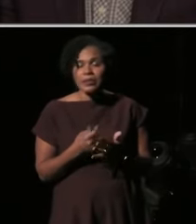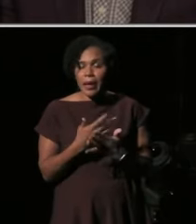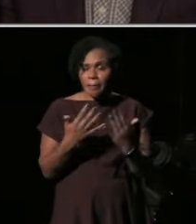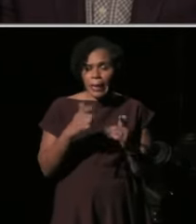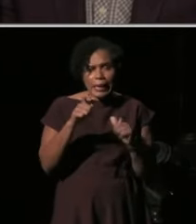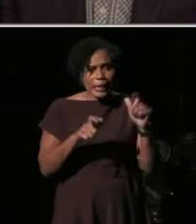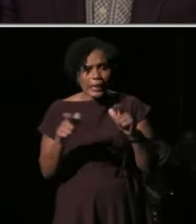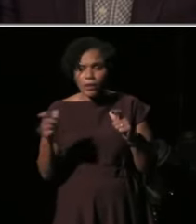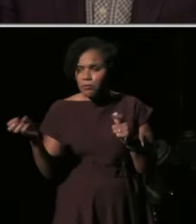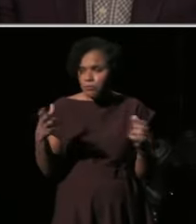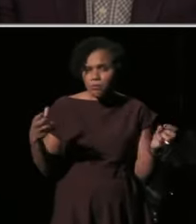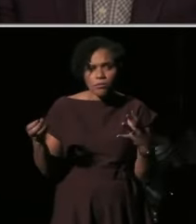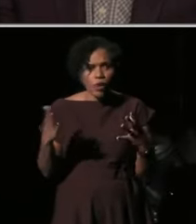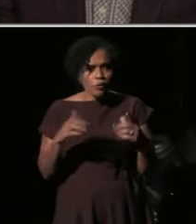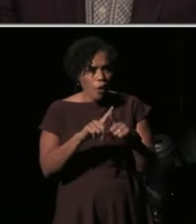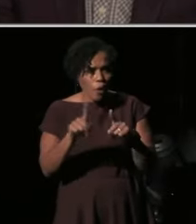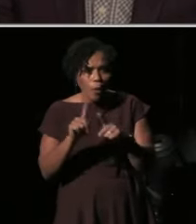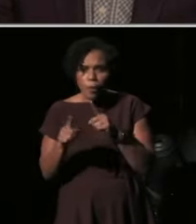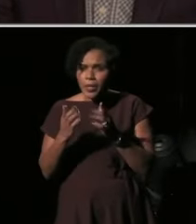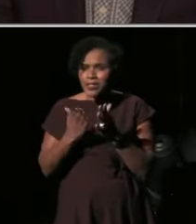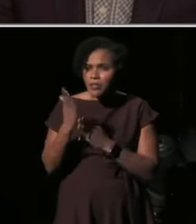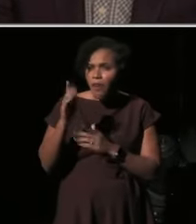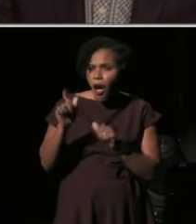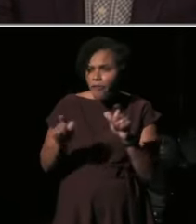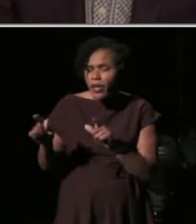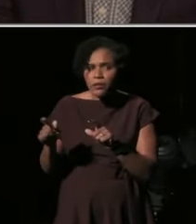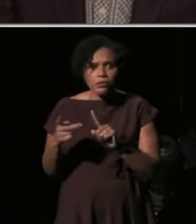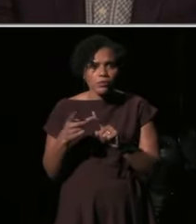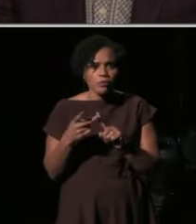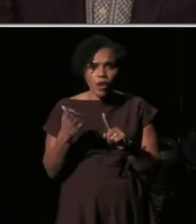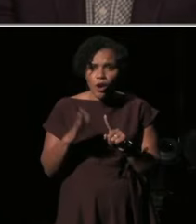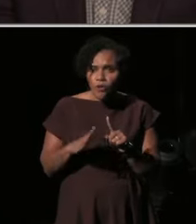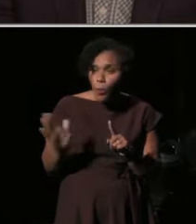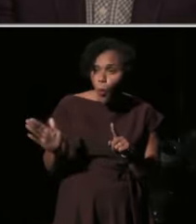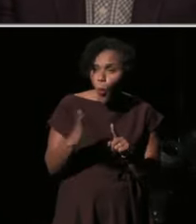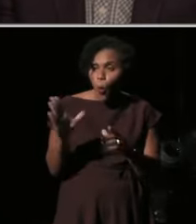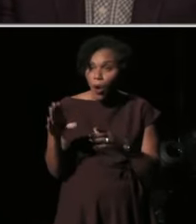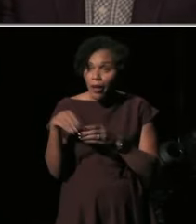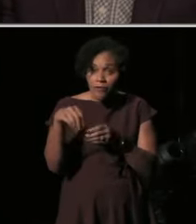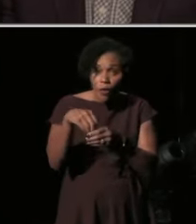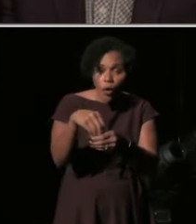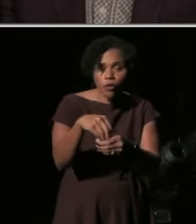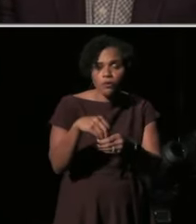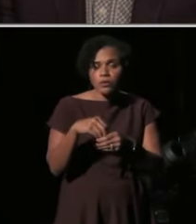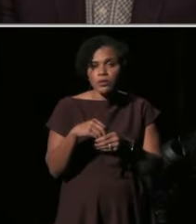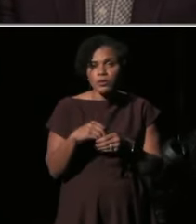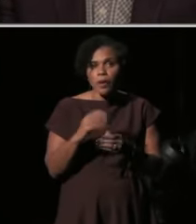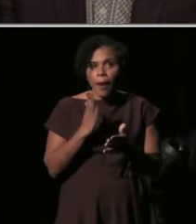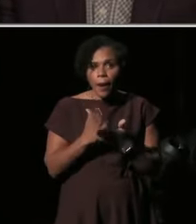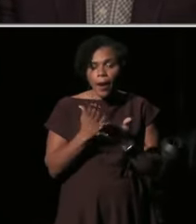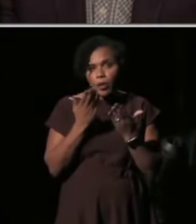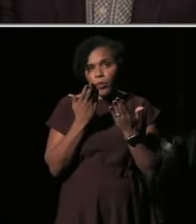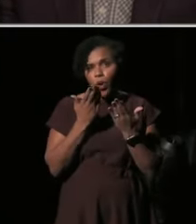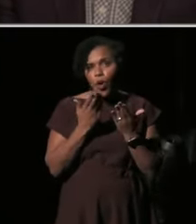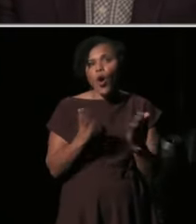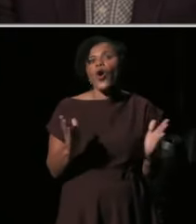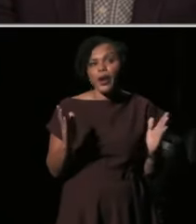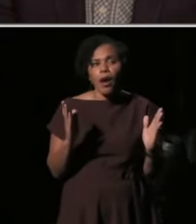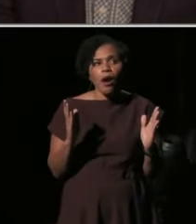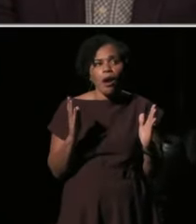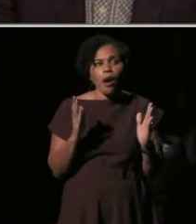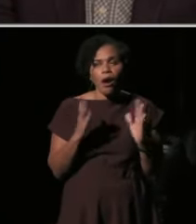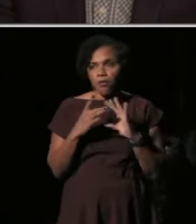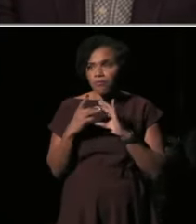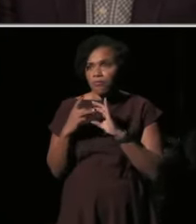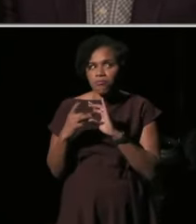contributors from all survivors, from everyone that was taking part, it is an absolute honor to be